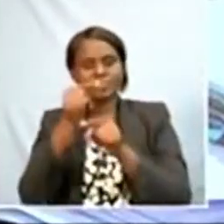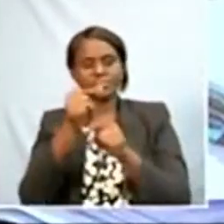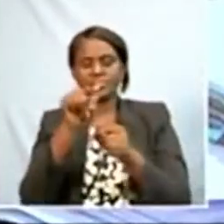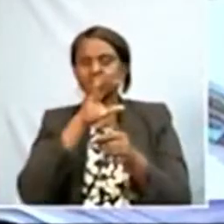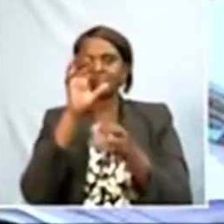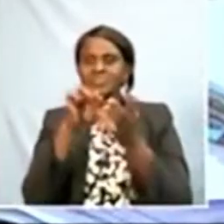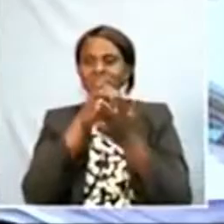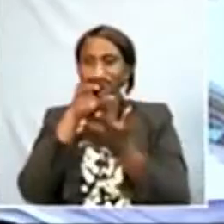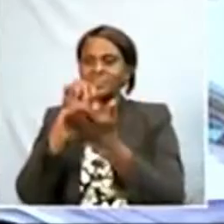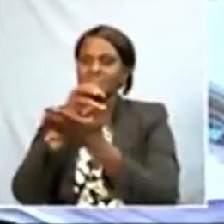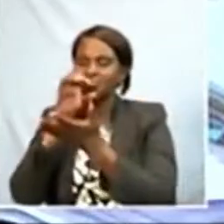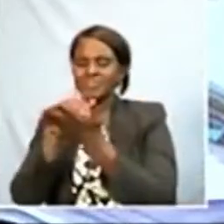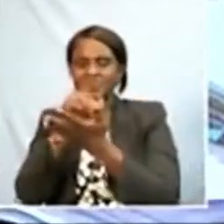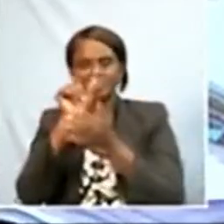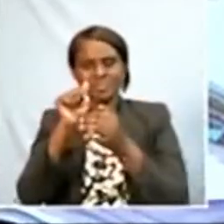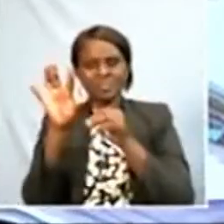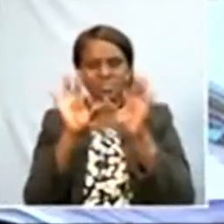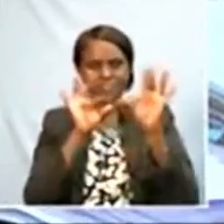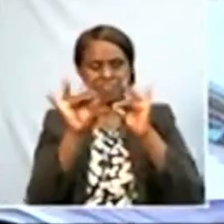Chintove. You can get anything